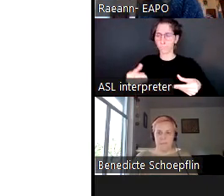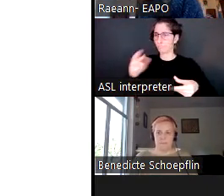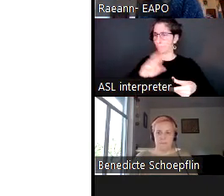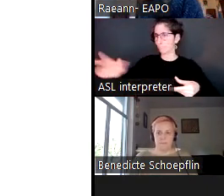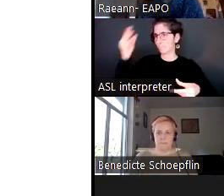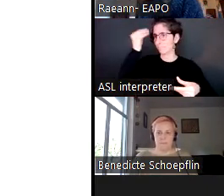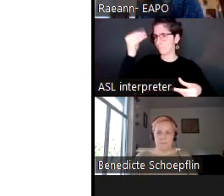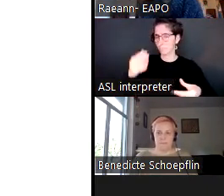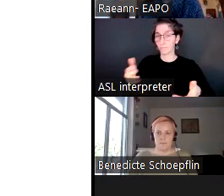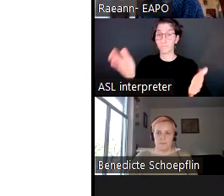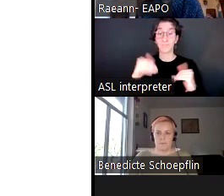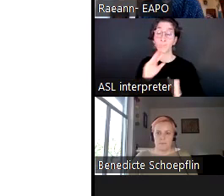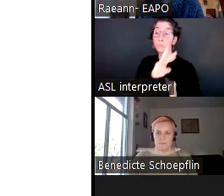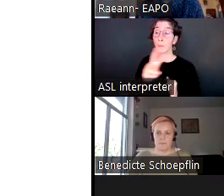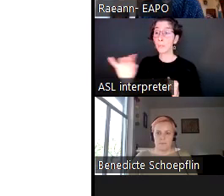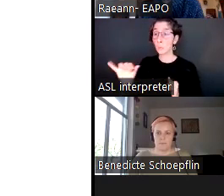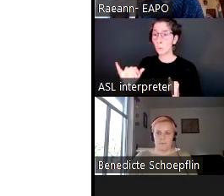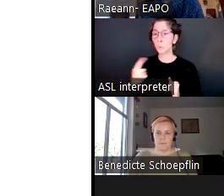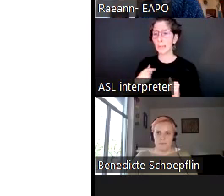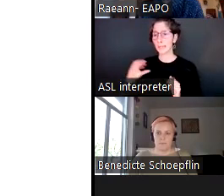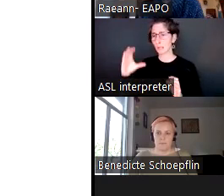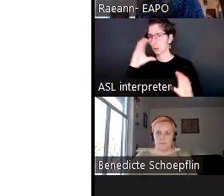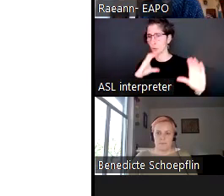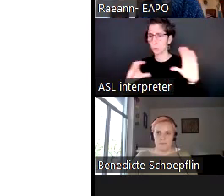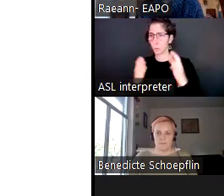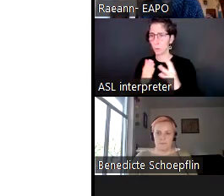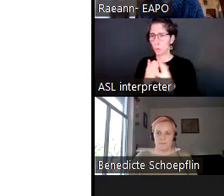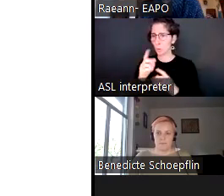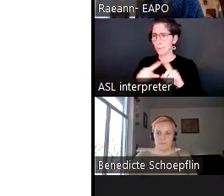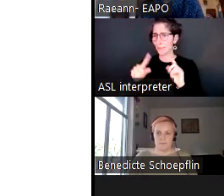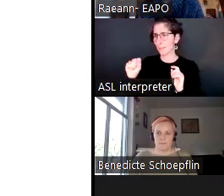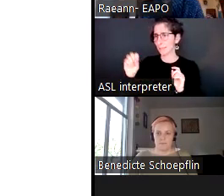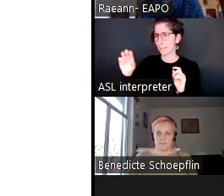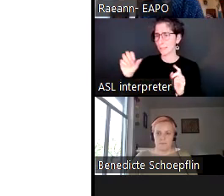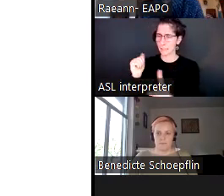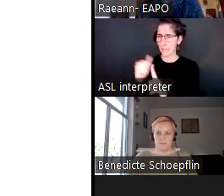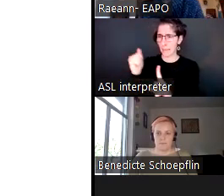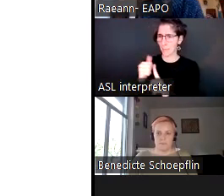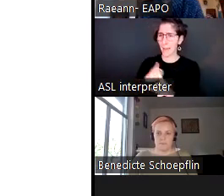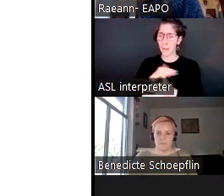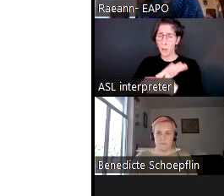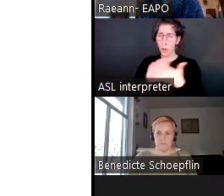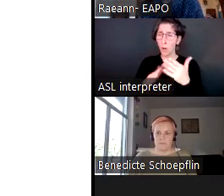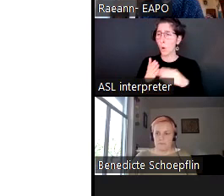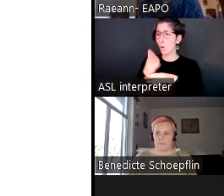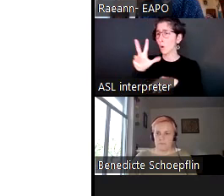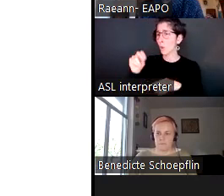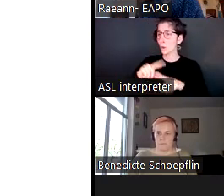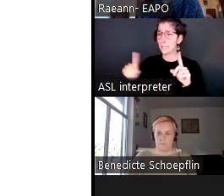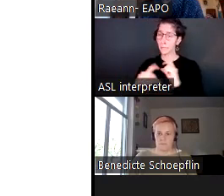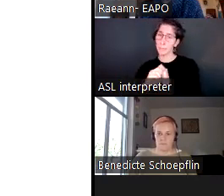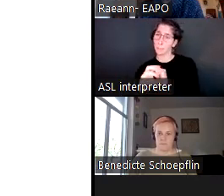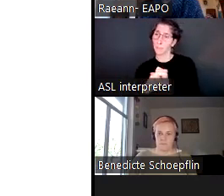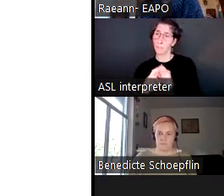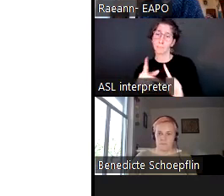website, you can also browse by scams. So there's over 30 different pitches. So we always say, if